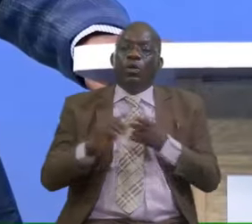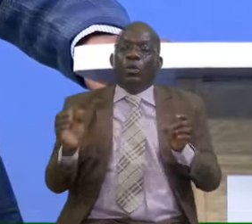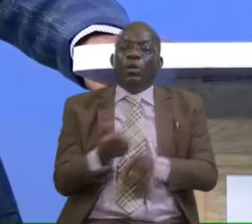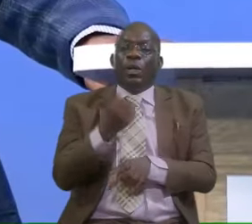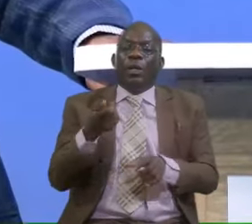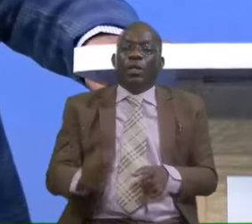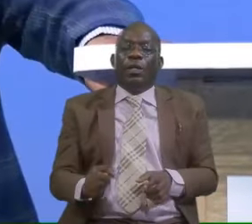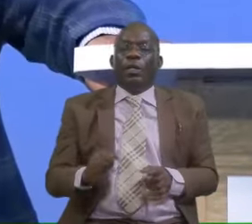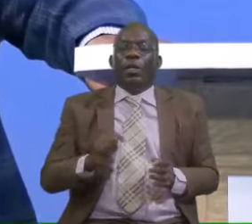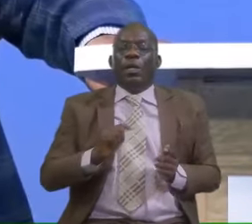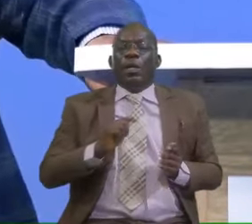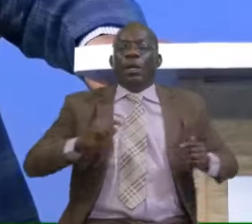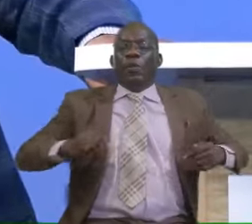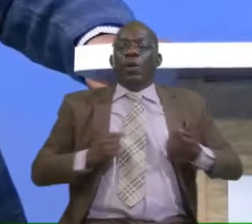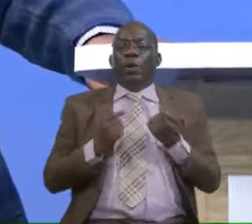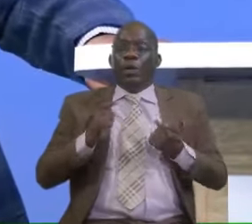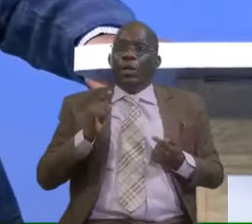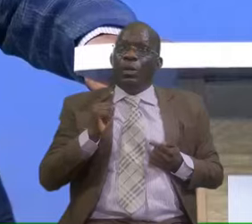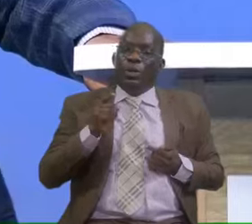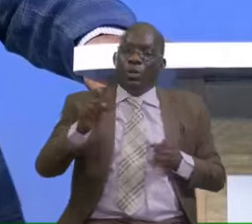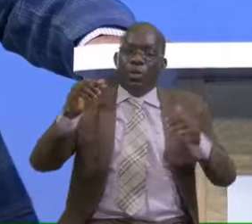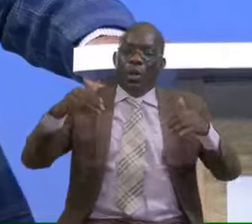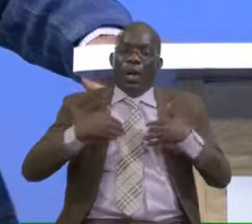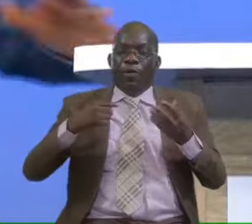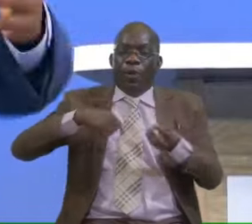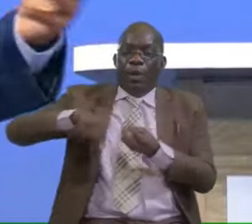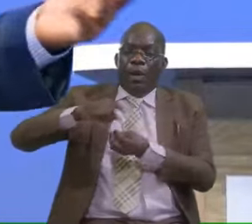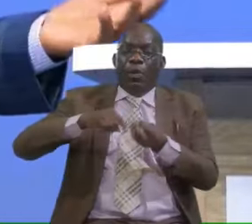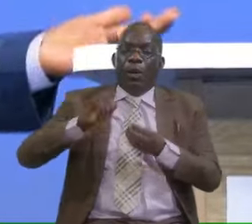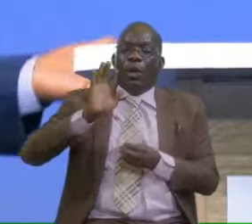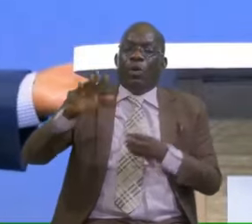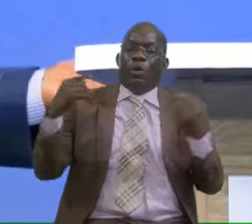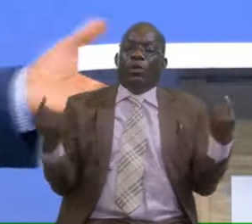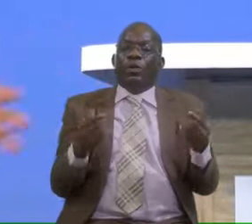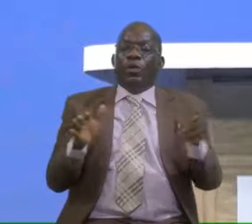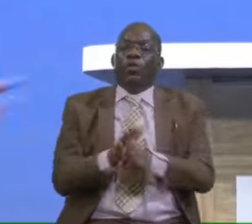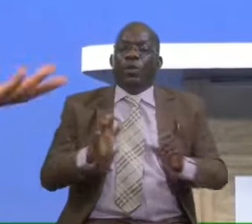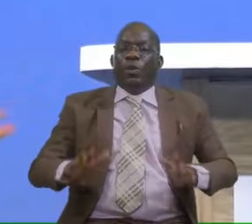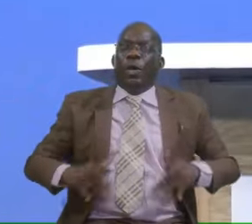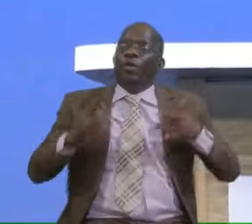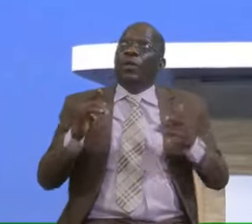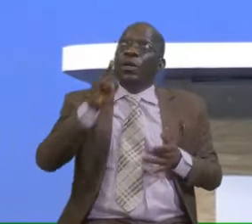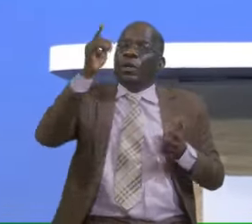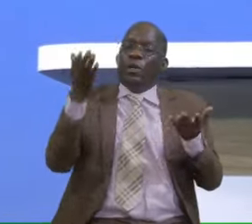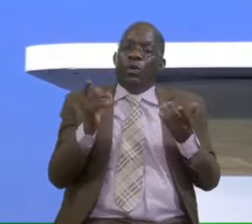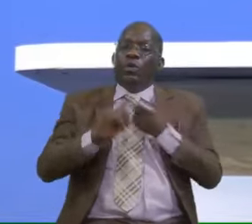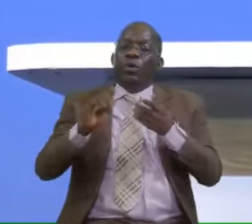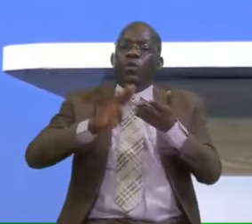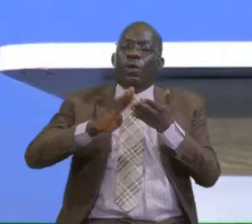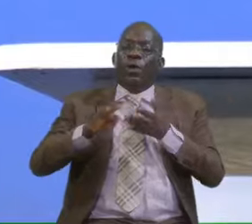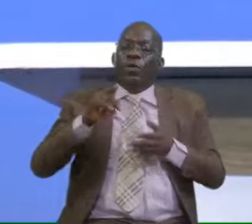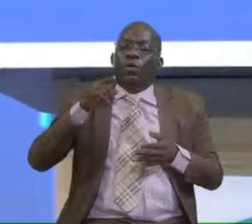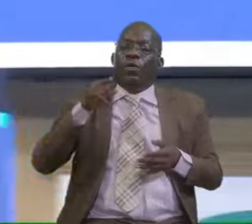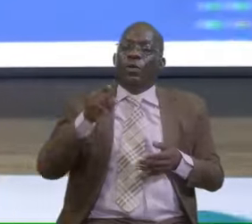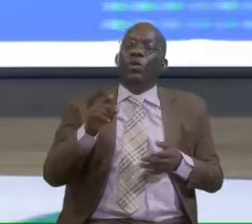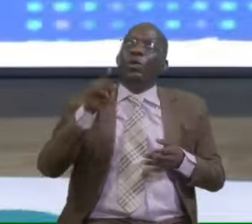you have concerning your sinful life. He wants to forgive you. He wants to give you